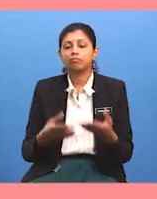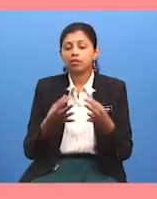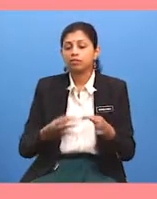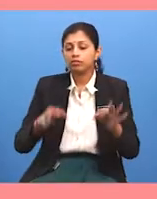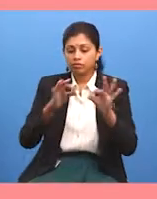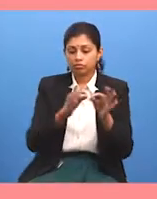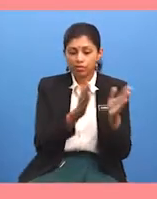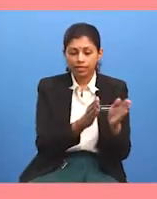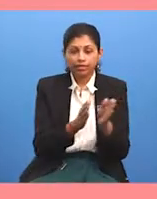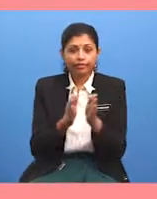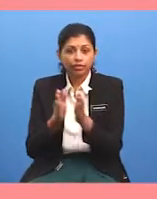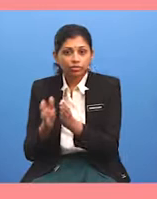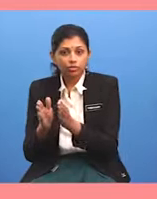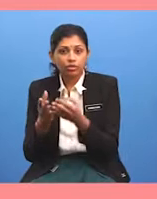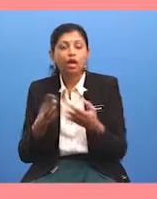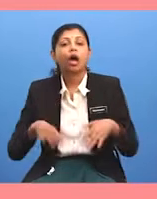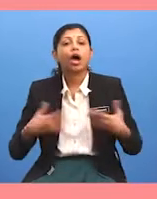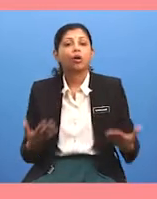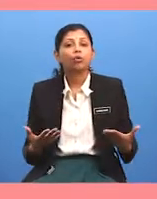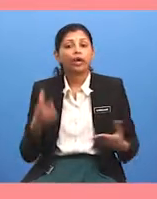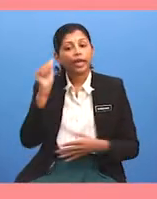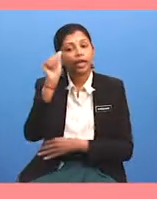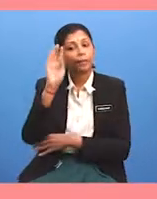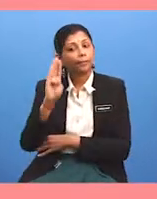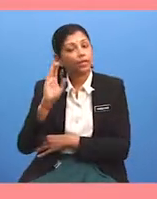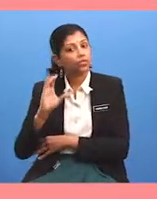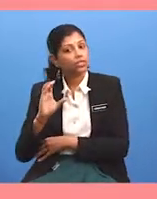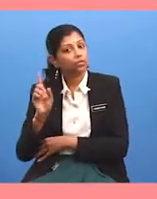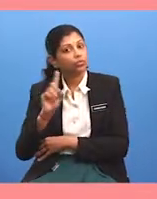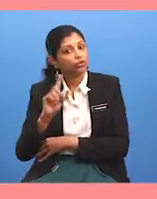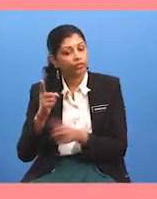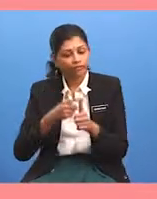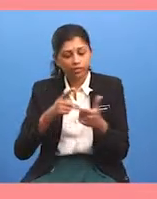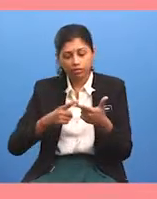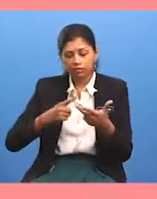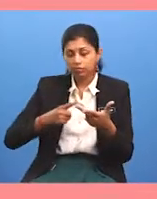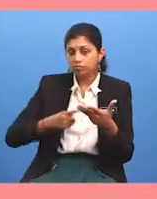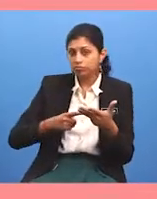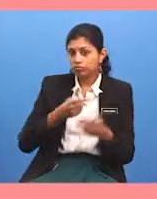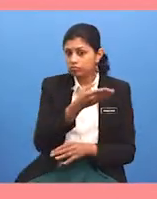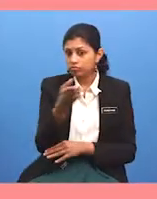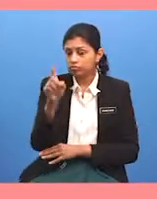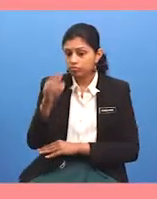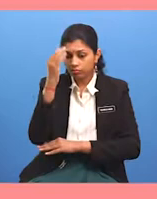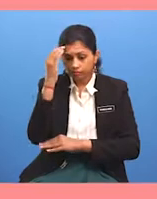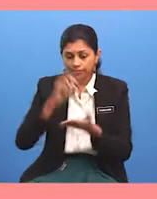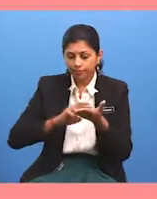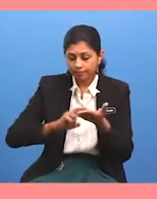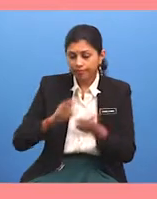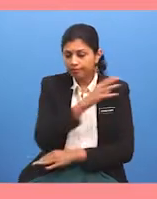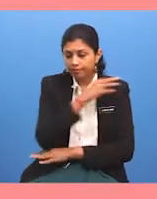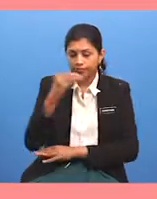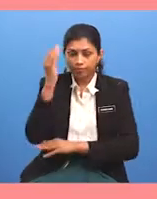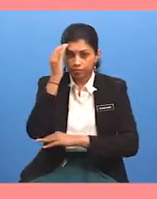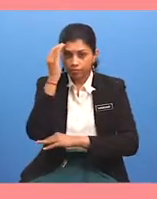background and early life, followed by history of software company, and lastly